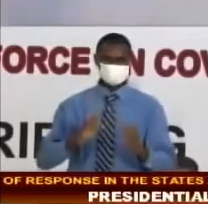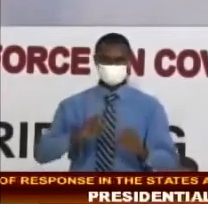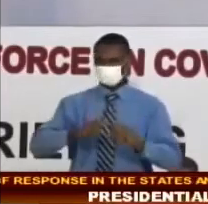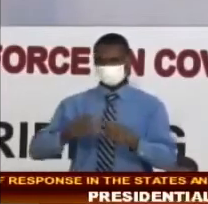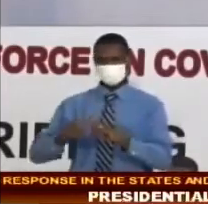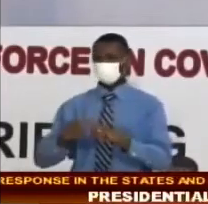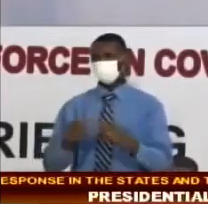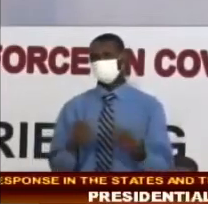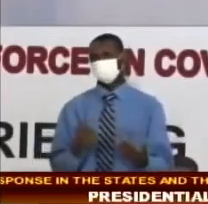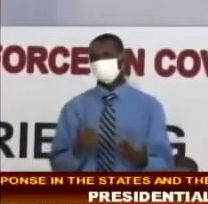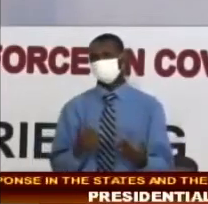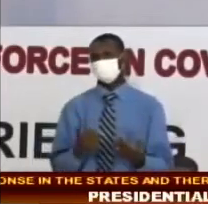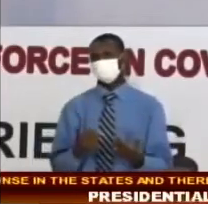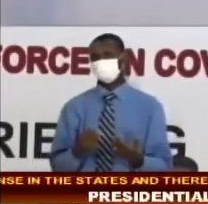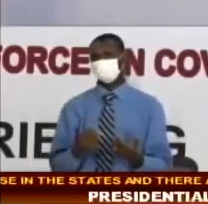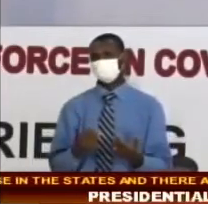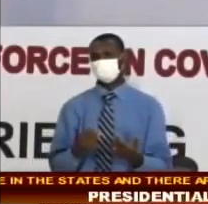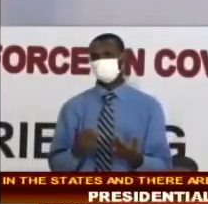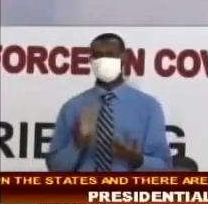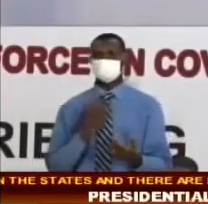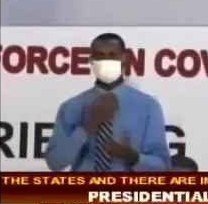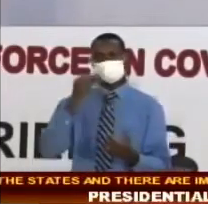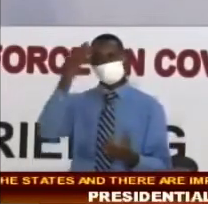are frontline